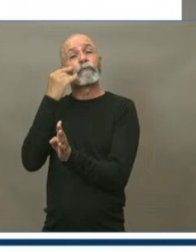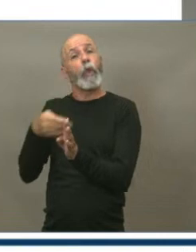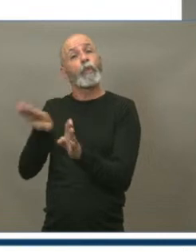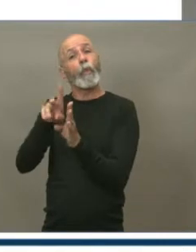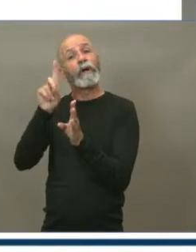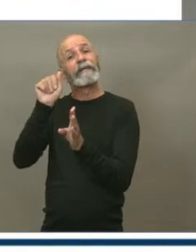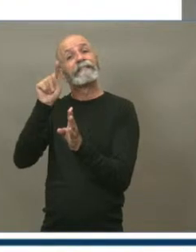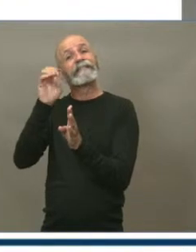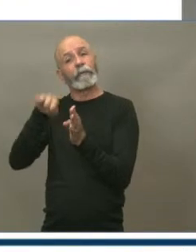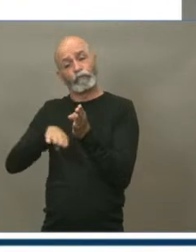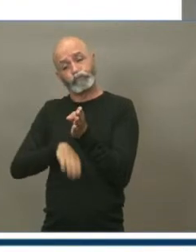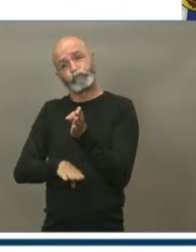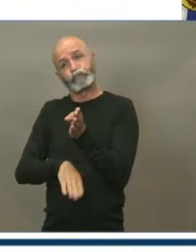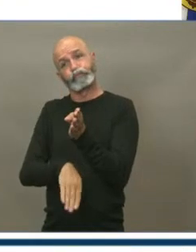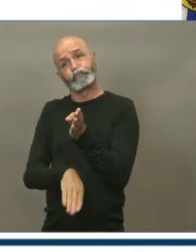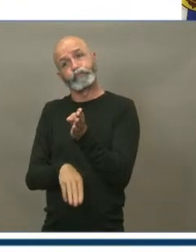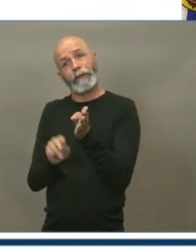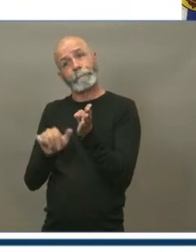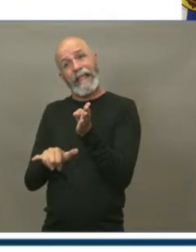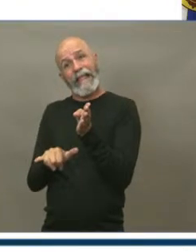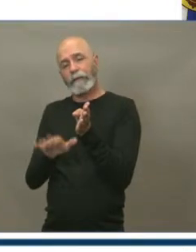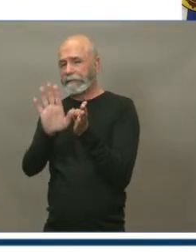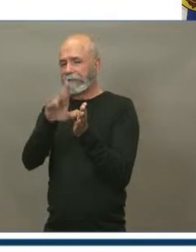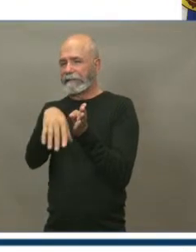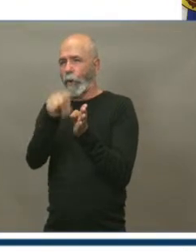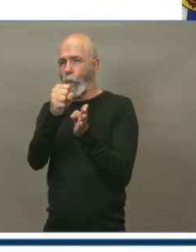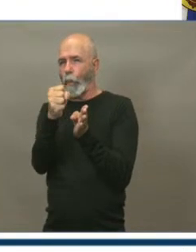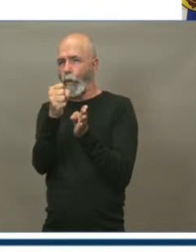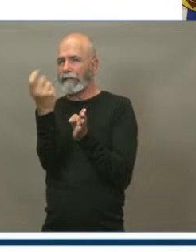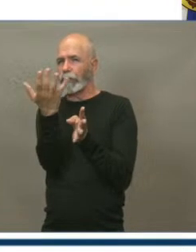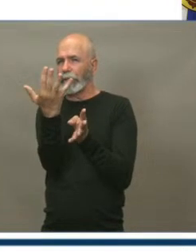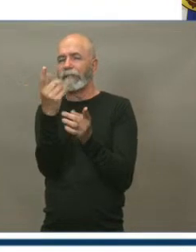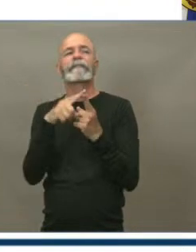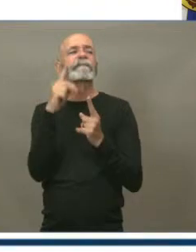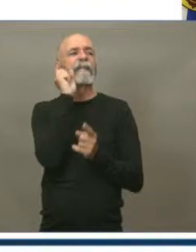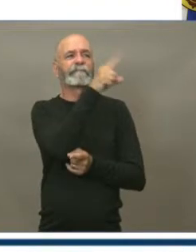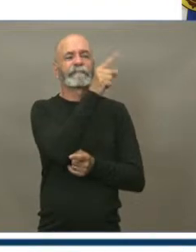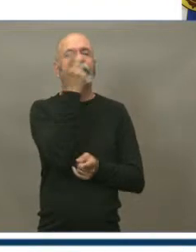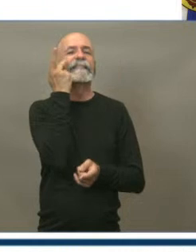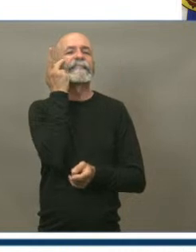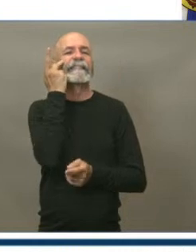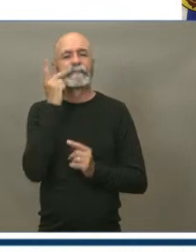May. Next, we'll go to Elizabeth McSheffrey from Global. Go ahead, Elizabeth.